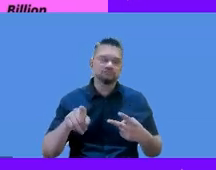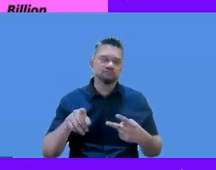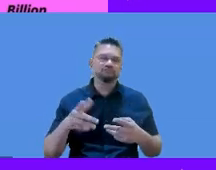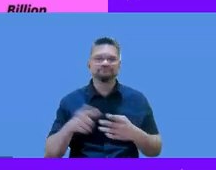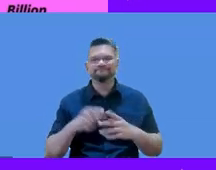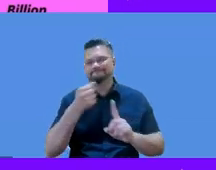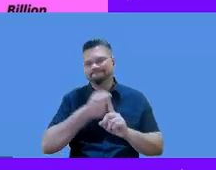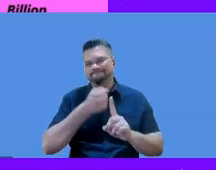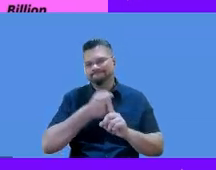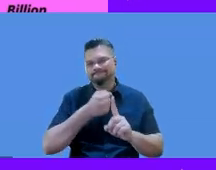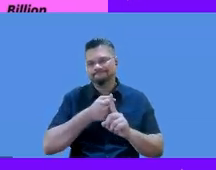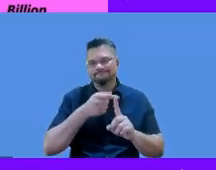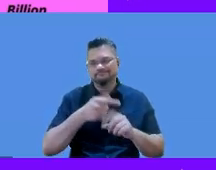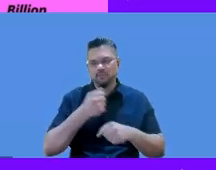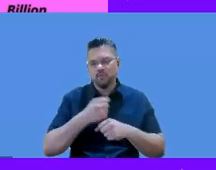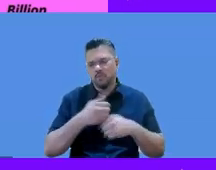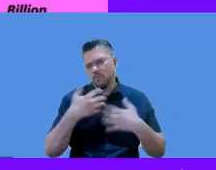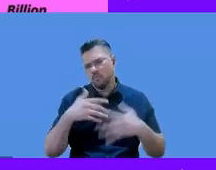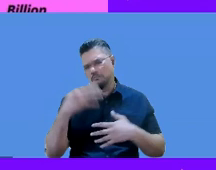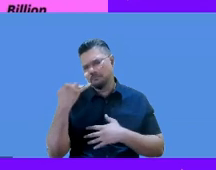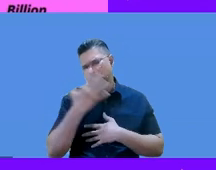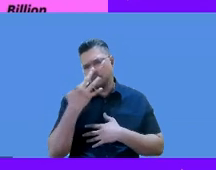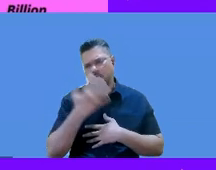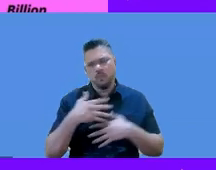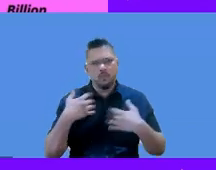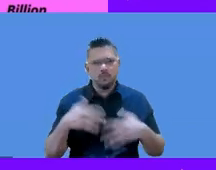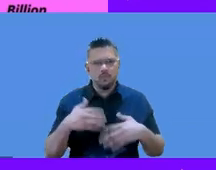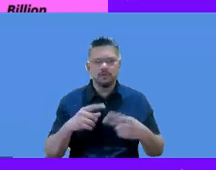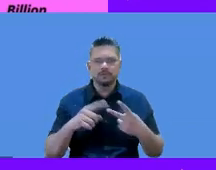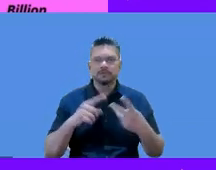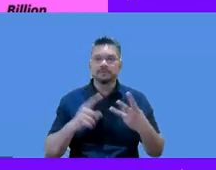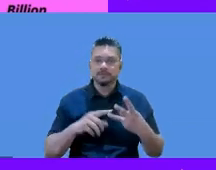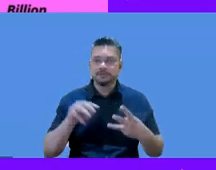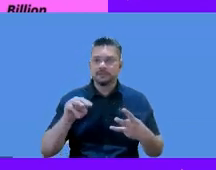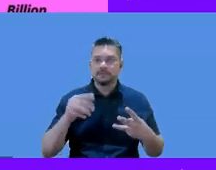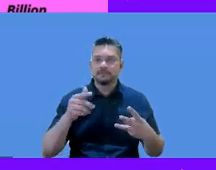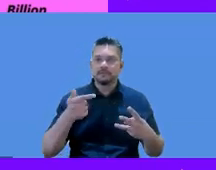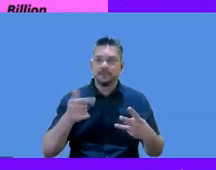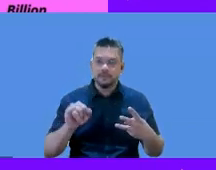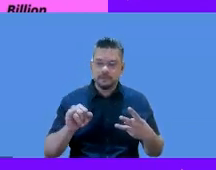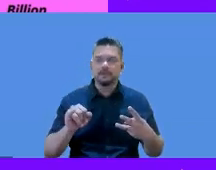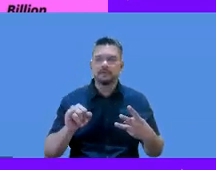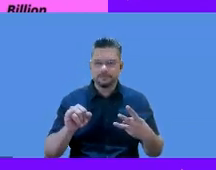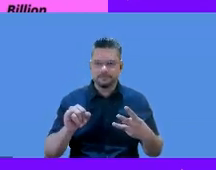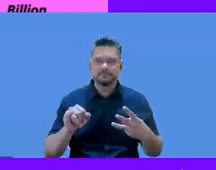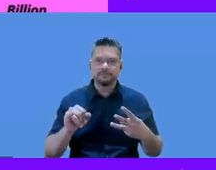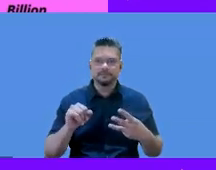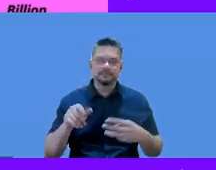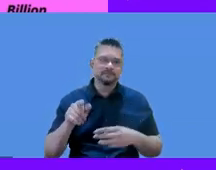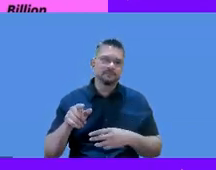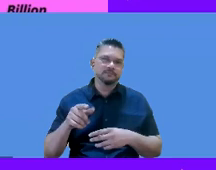work. And also Maggie from the UN Youth Association of Albania and ISEC Albania, and